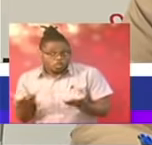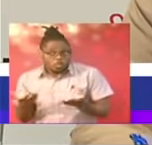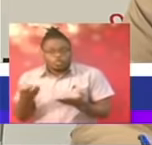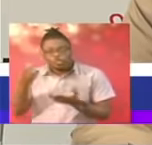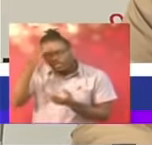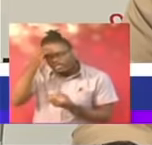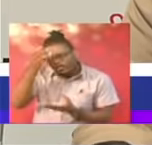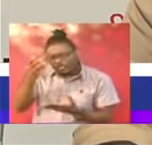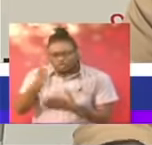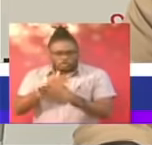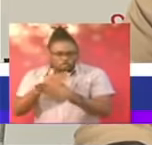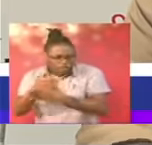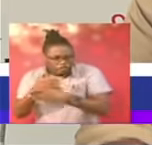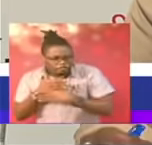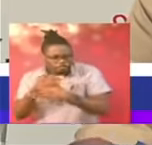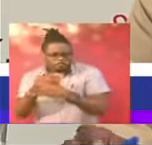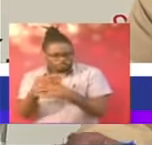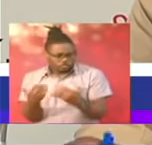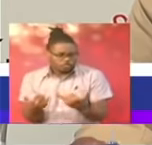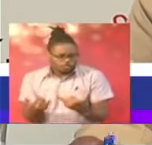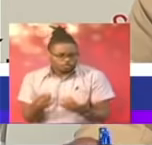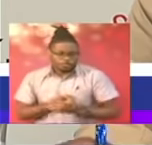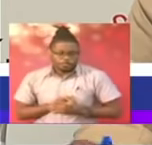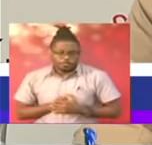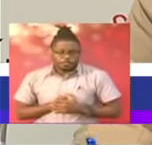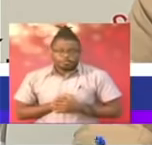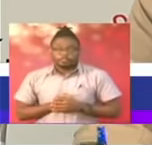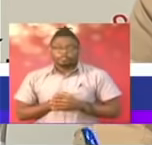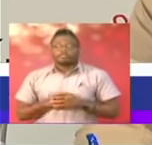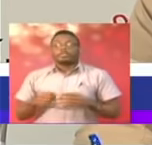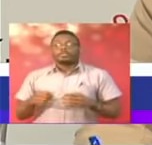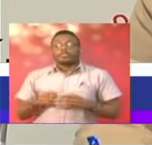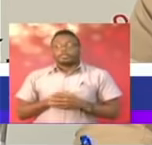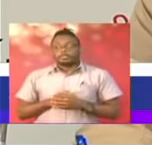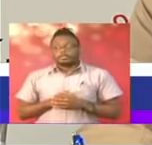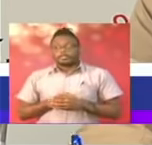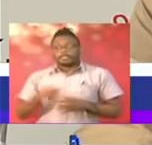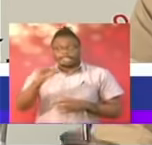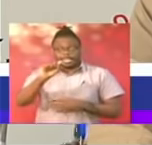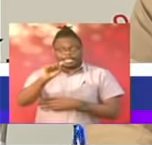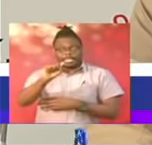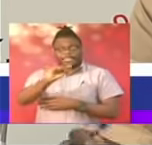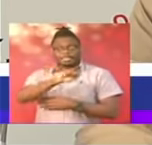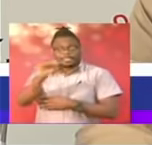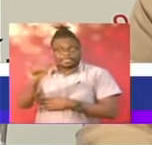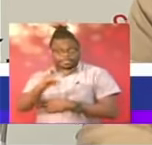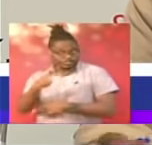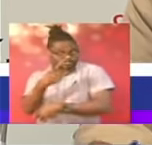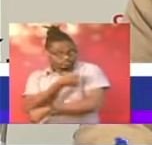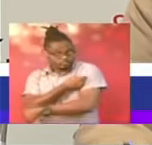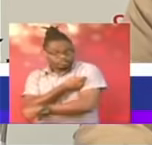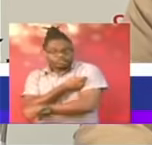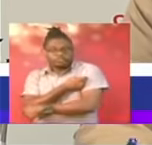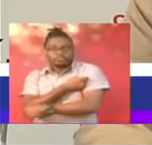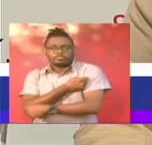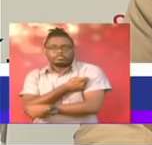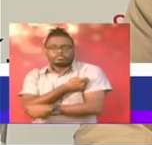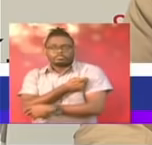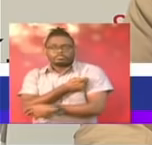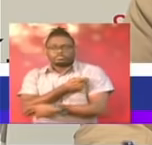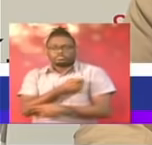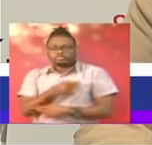in time. Good. So, this is the issue. The issue was that there was a comma in the wrong place. This figure makes more sense to me. Let's correct